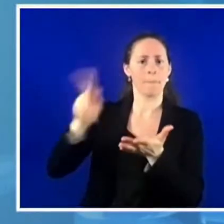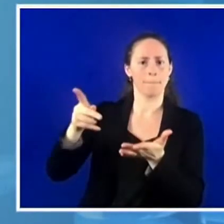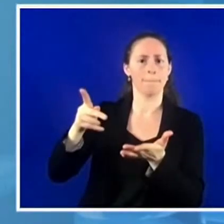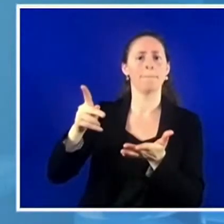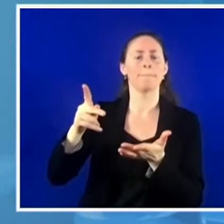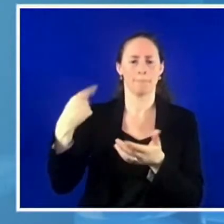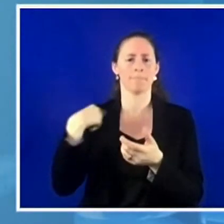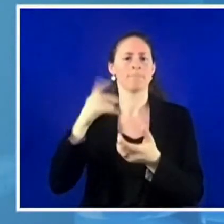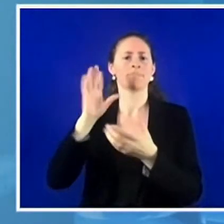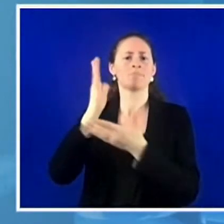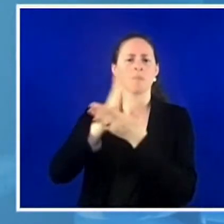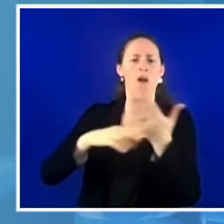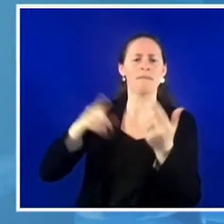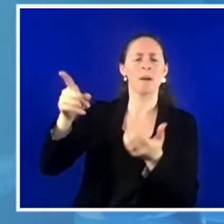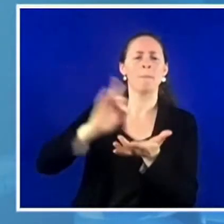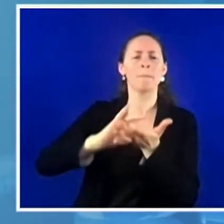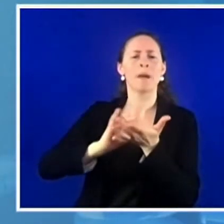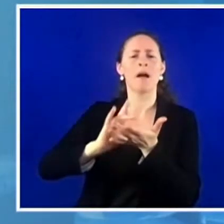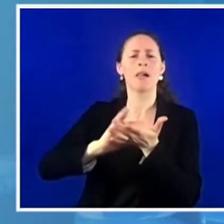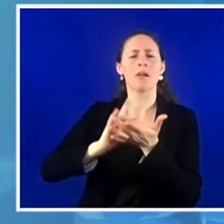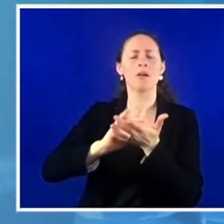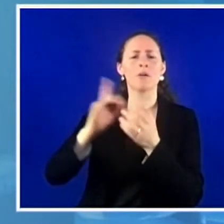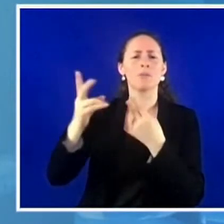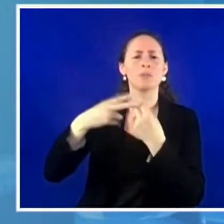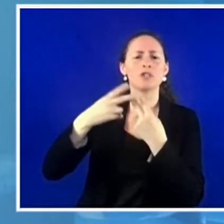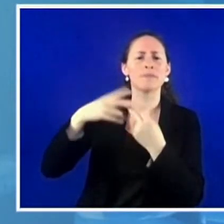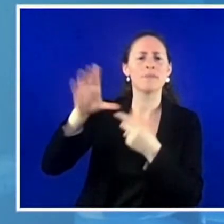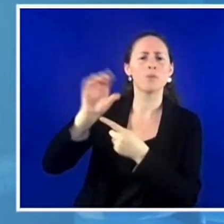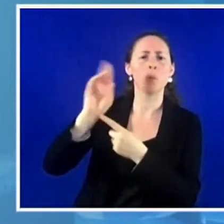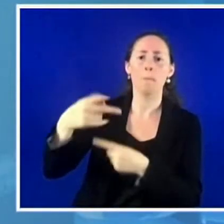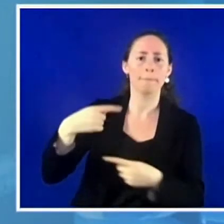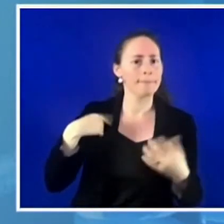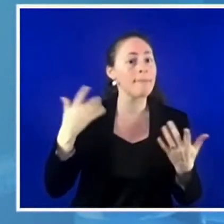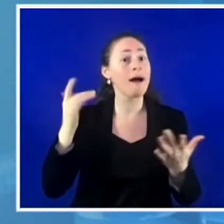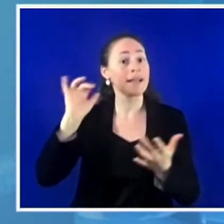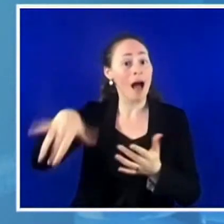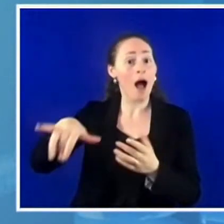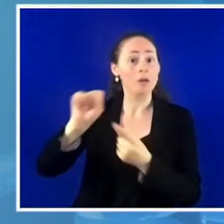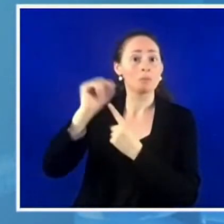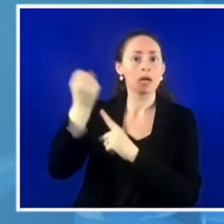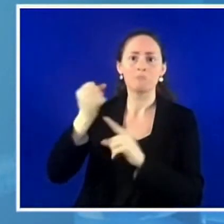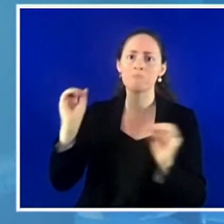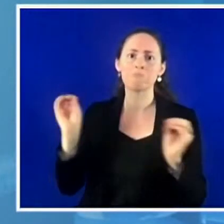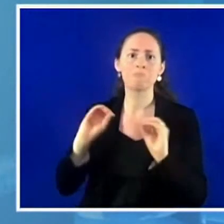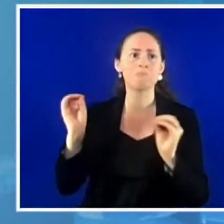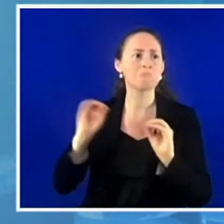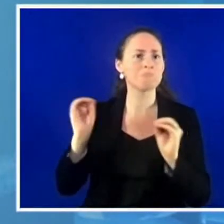had an opportunity to come in to do anything with the Medical Reserve Corps.